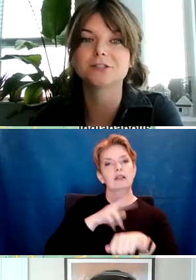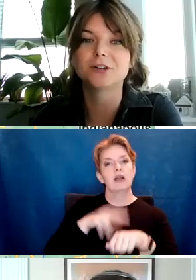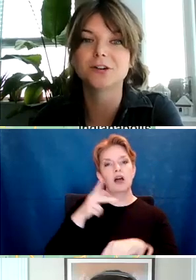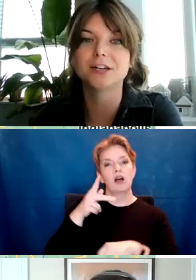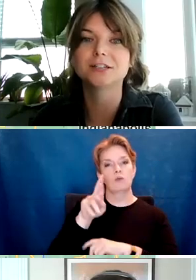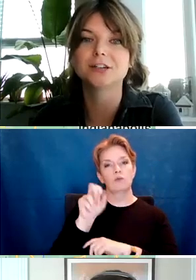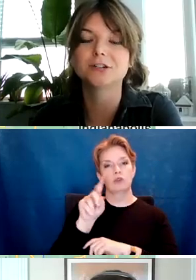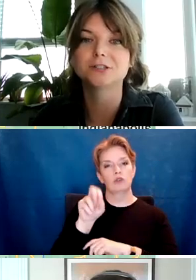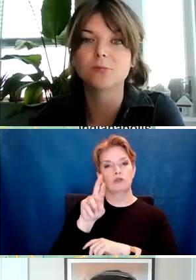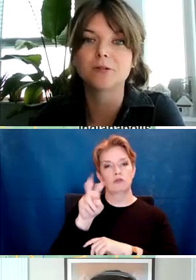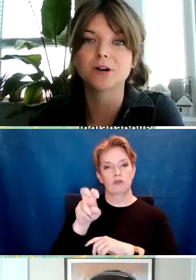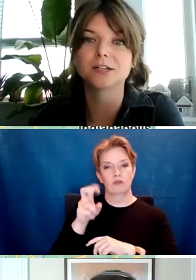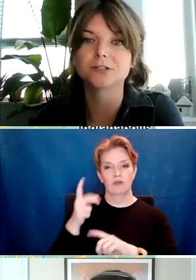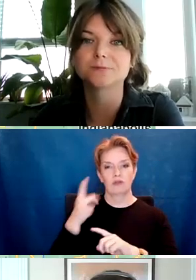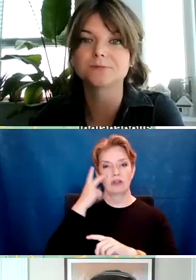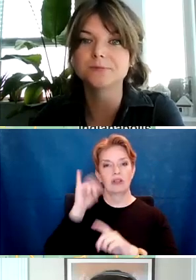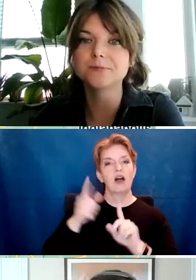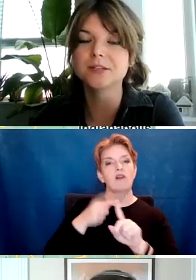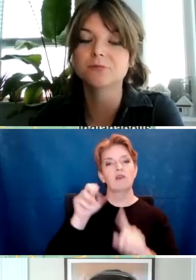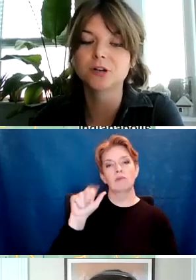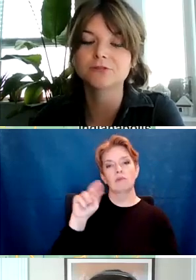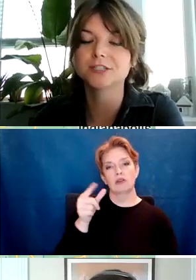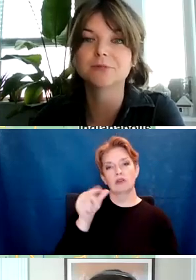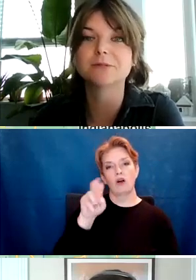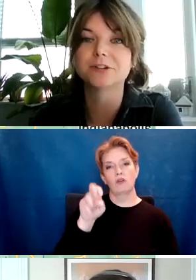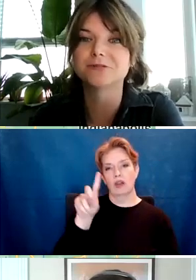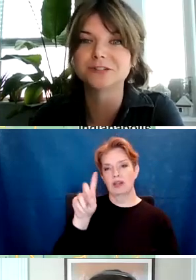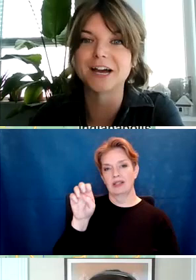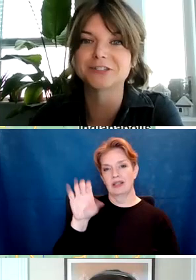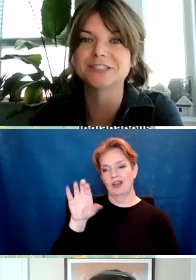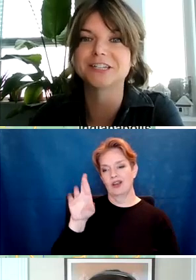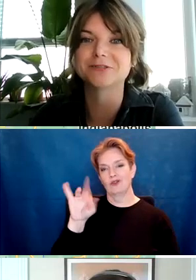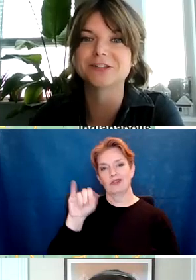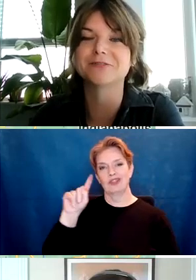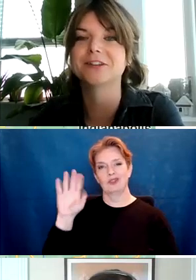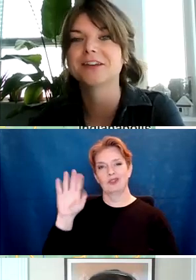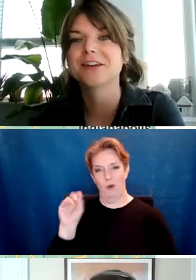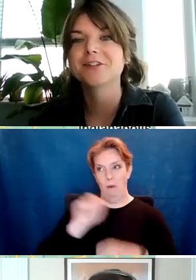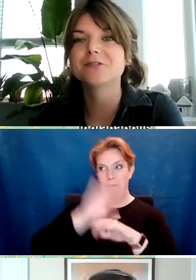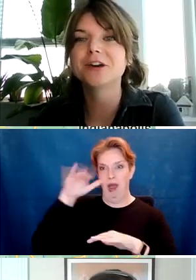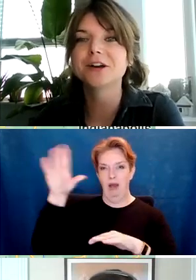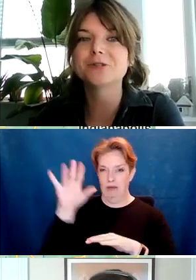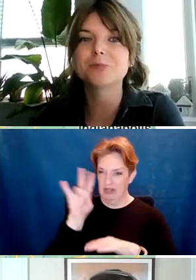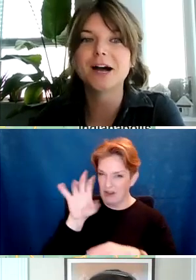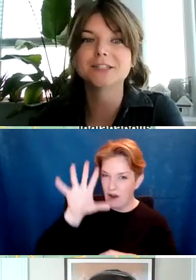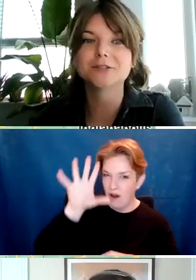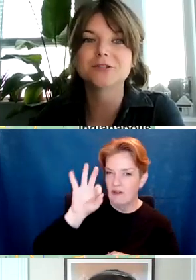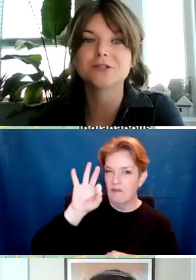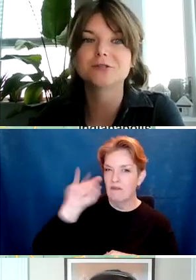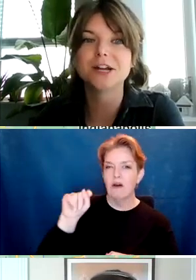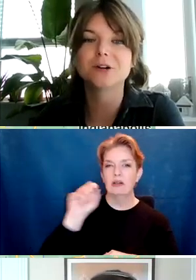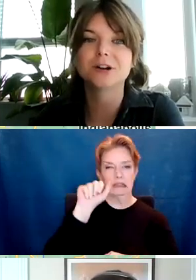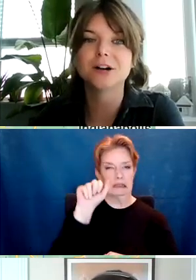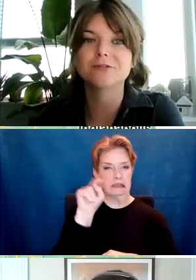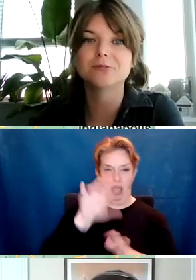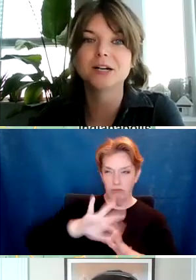of the Sangre de Cristo mountain range. Something I'm looking forward to actually seeing in real life. From there, we'll pass through